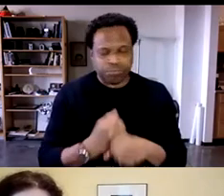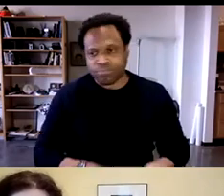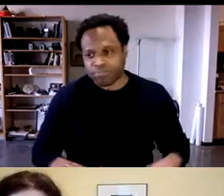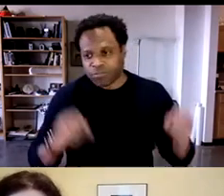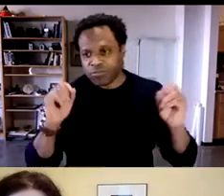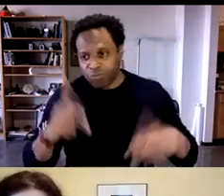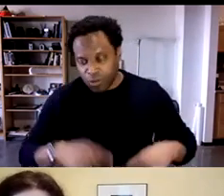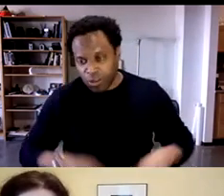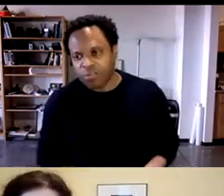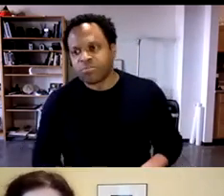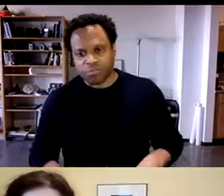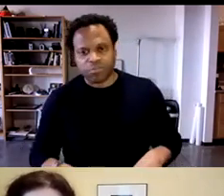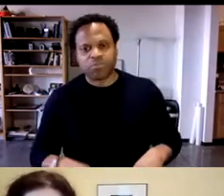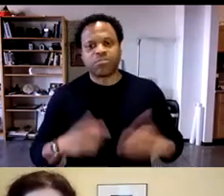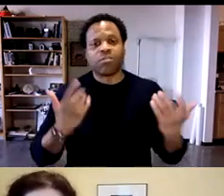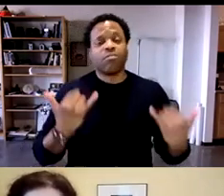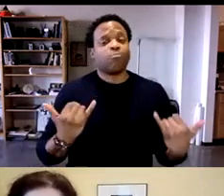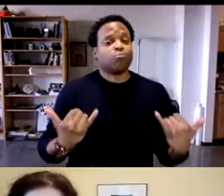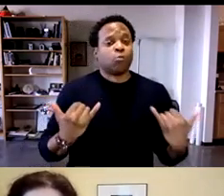16 years total.